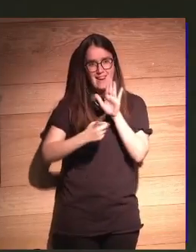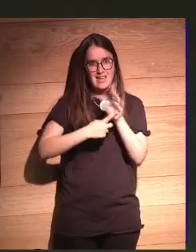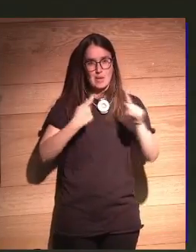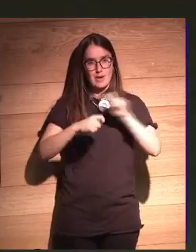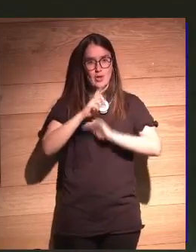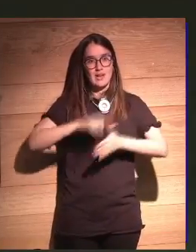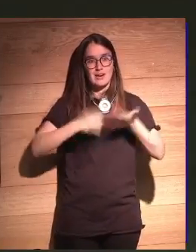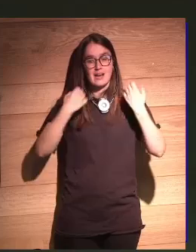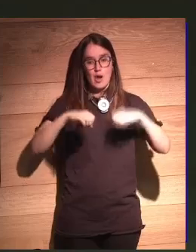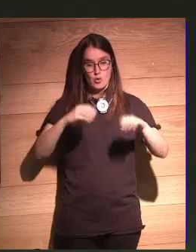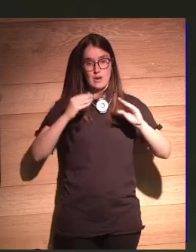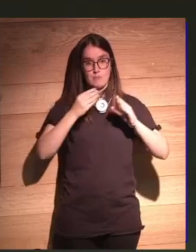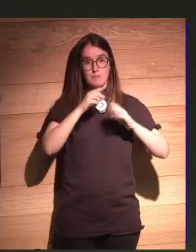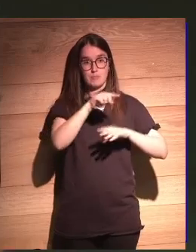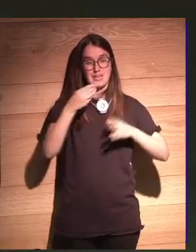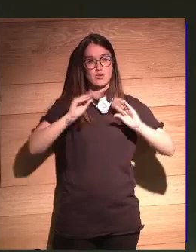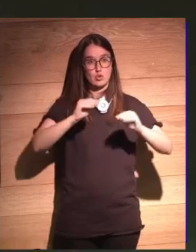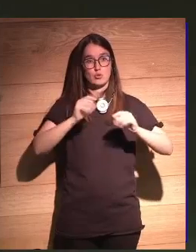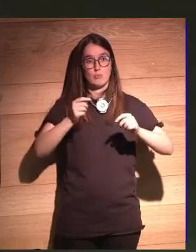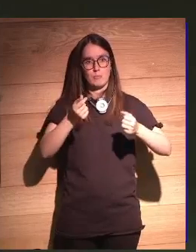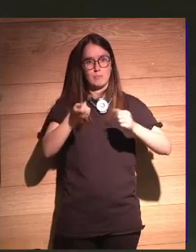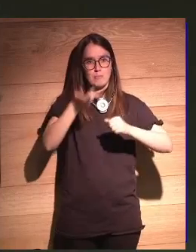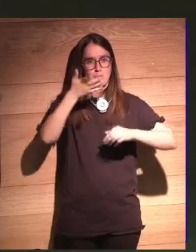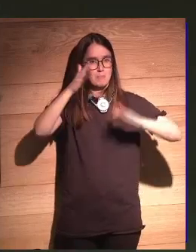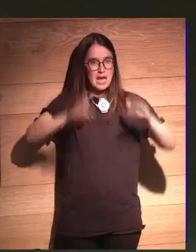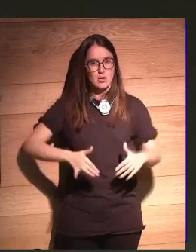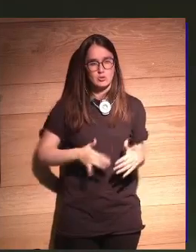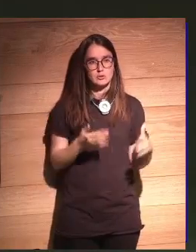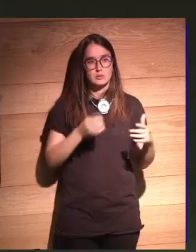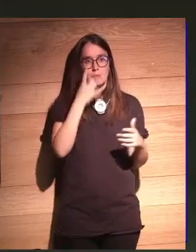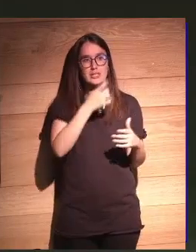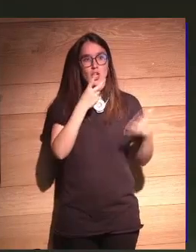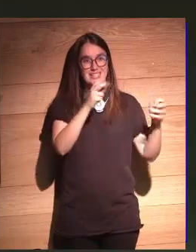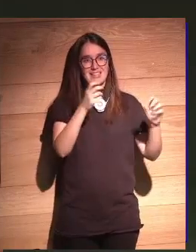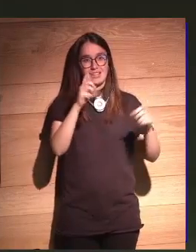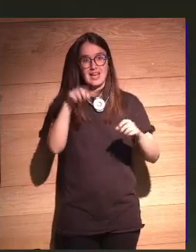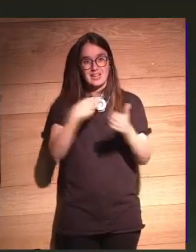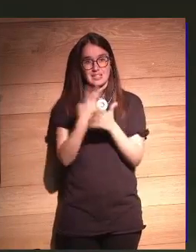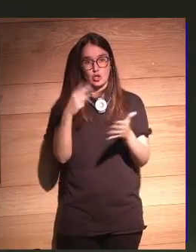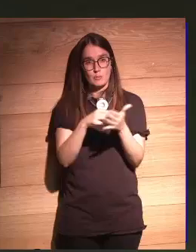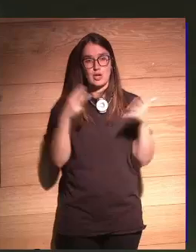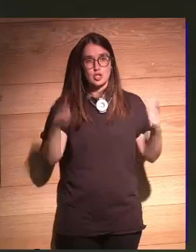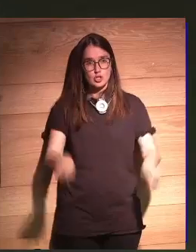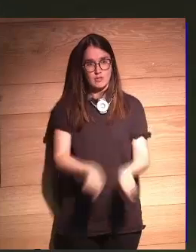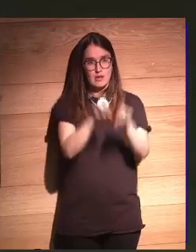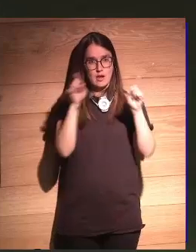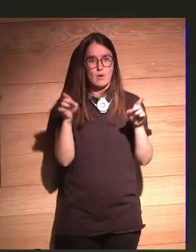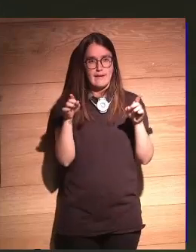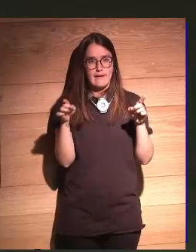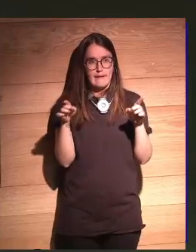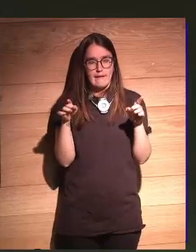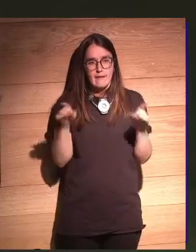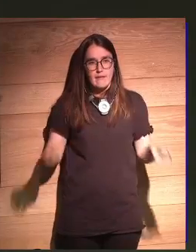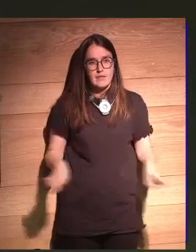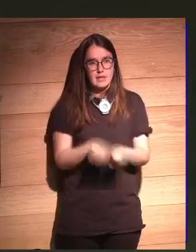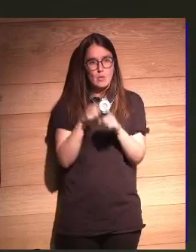owners, want the rent to be regulated, even if their houses are not revalued so much. So from the 70s to